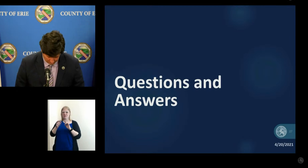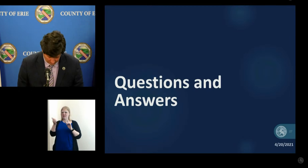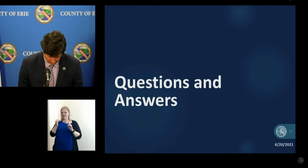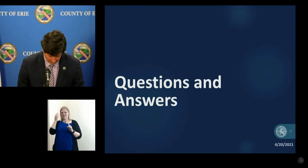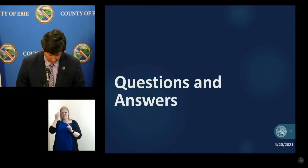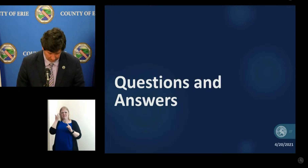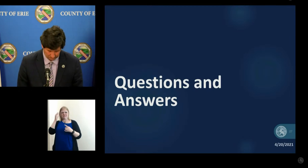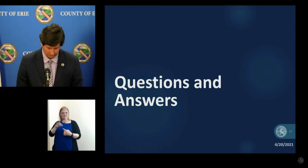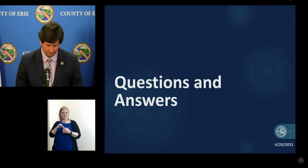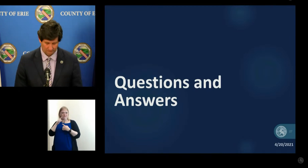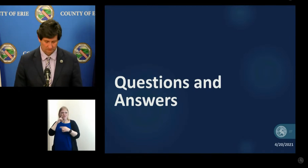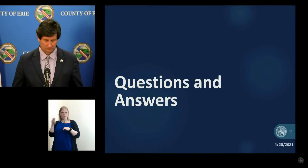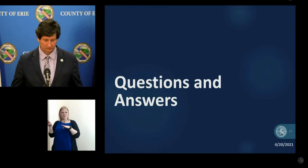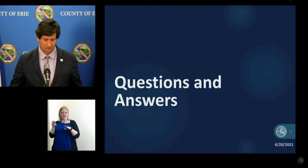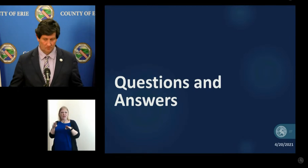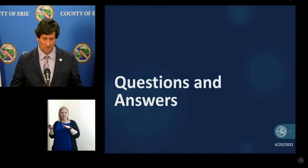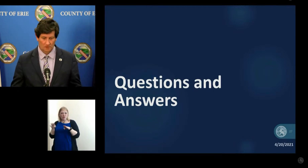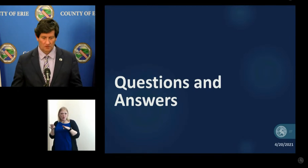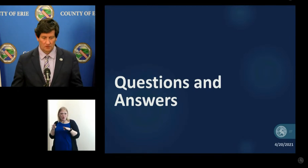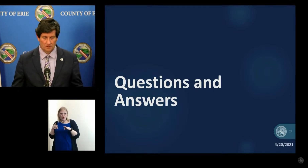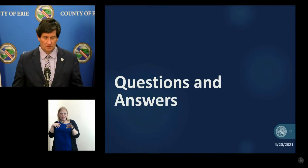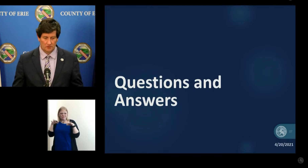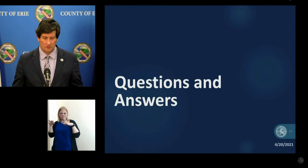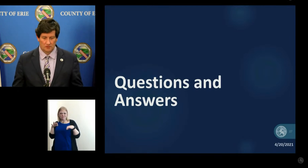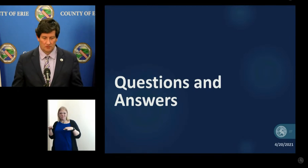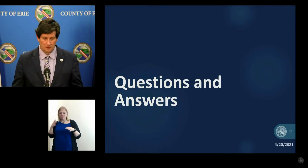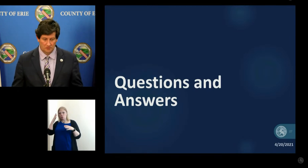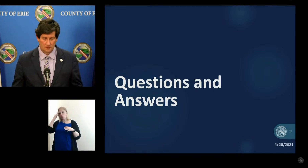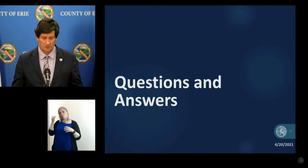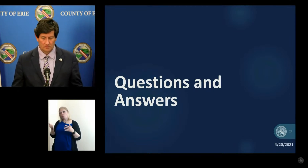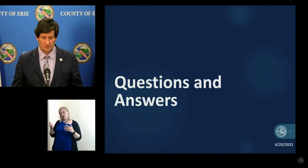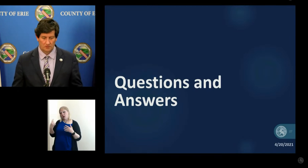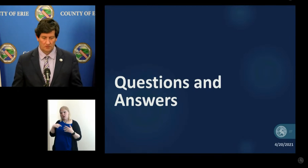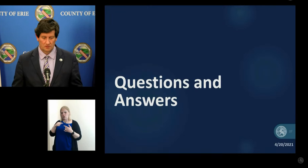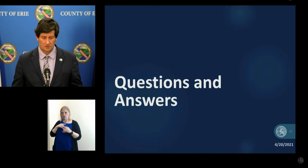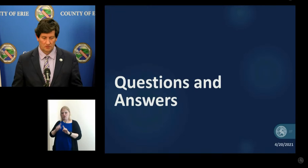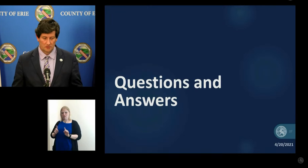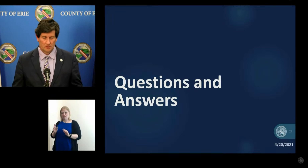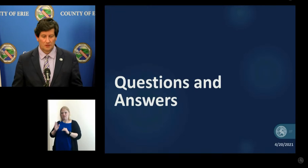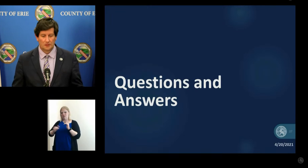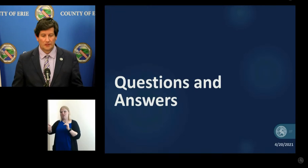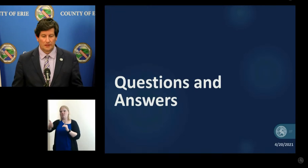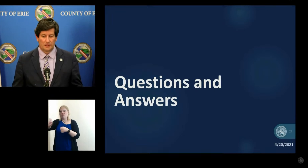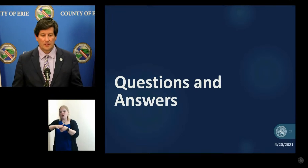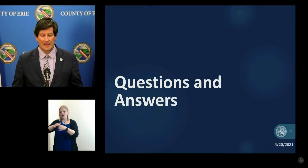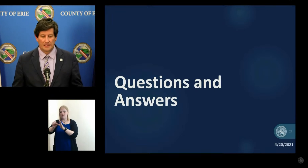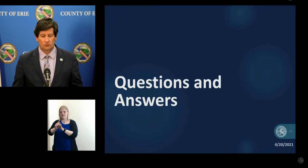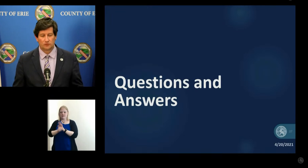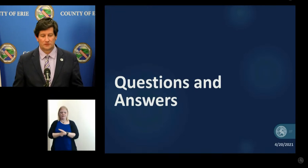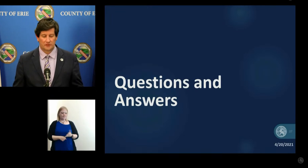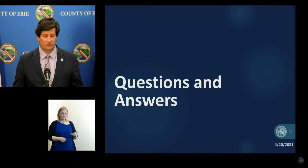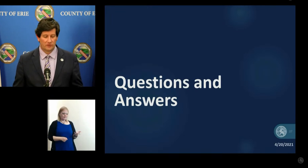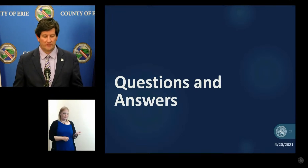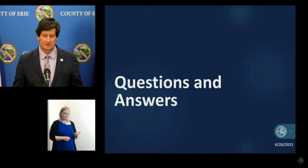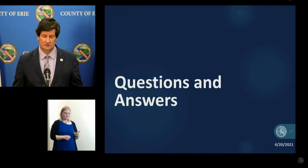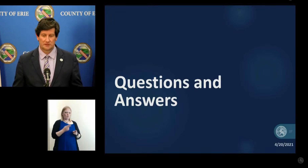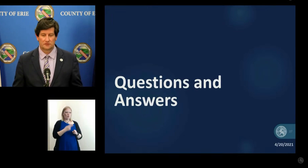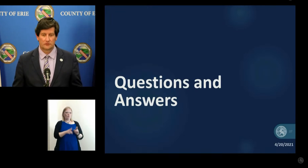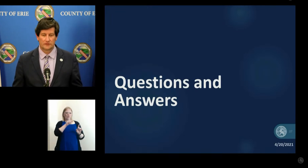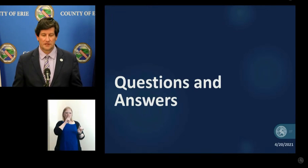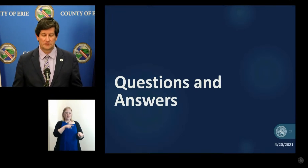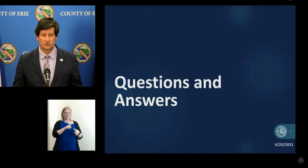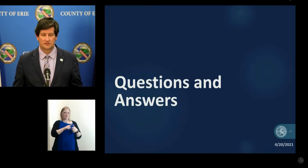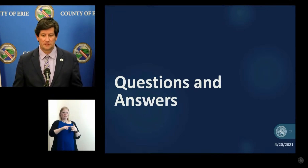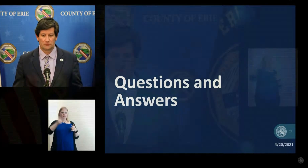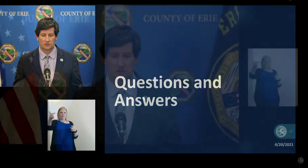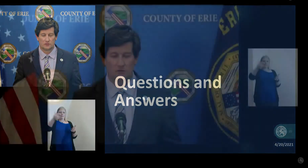factors other than behavior that would explain why we're different than other regions? I will just give a brief answer and then turn